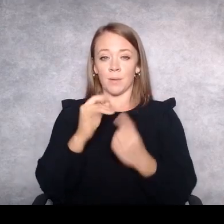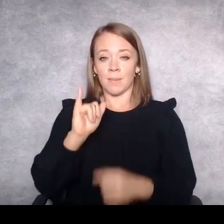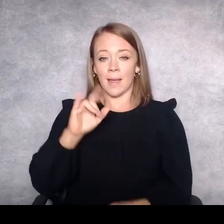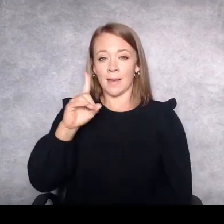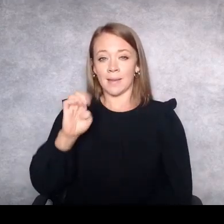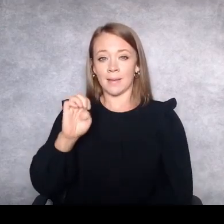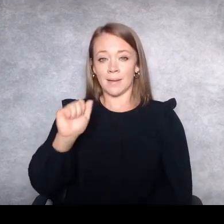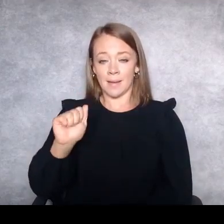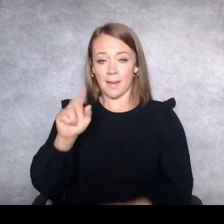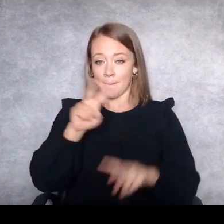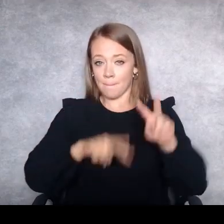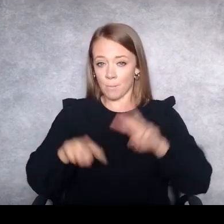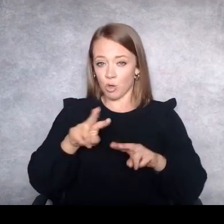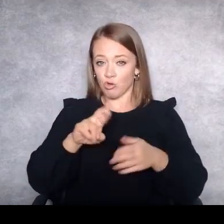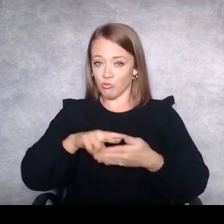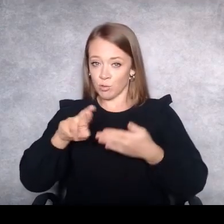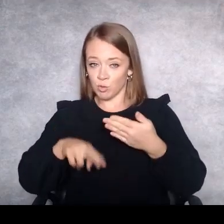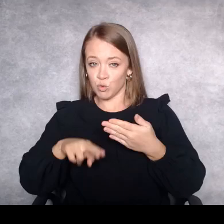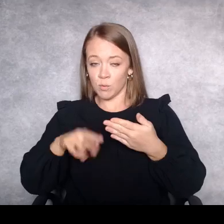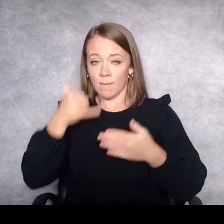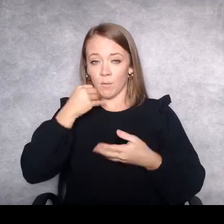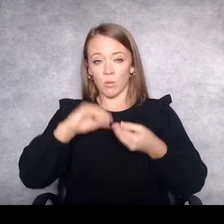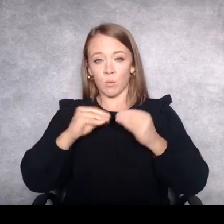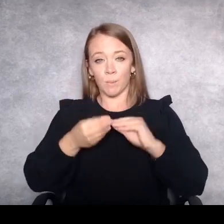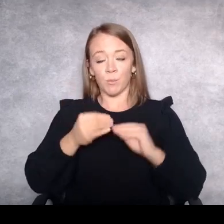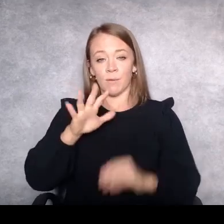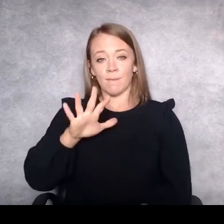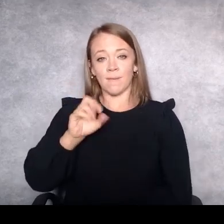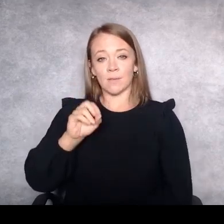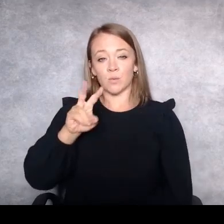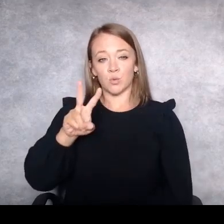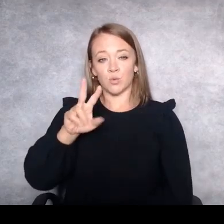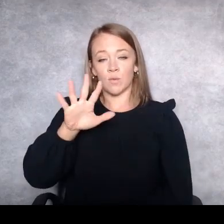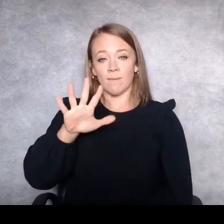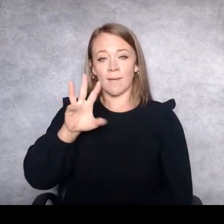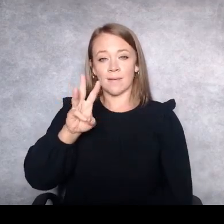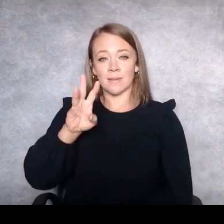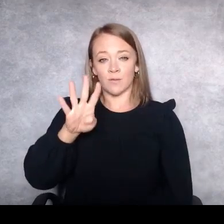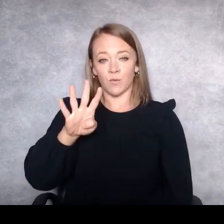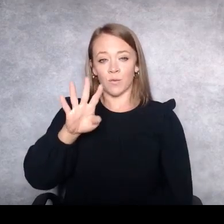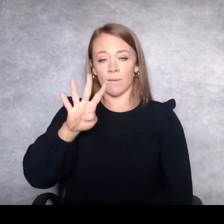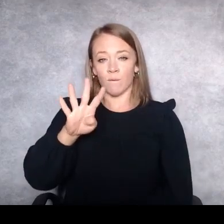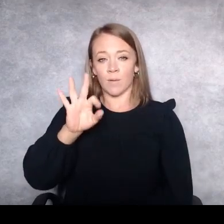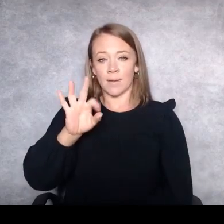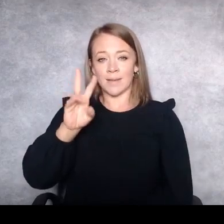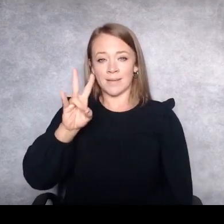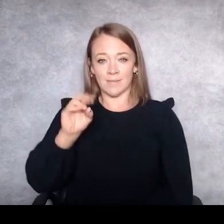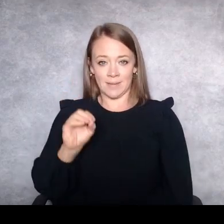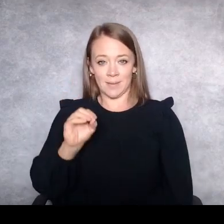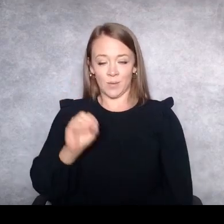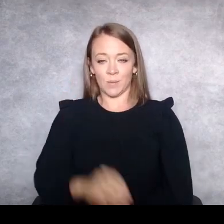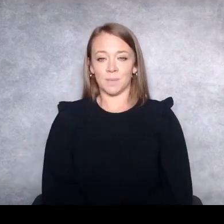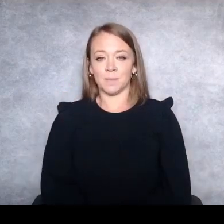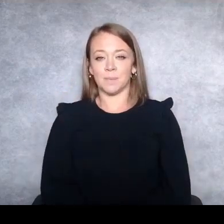IDEA Monitoring and Results at 502-564-4970.